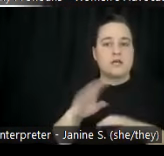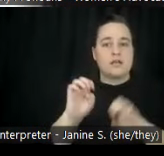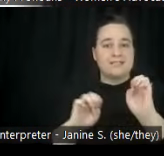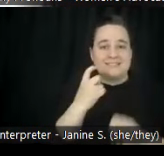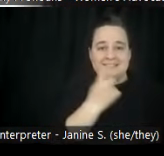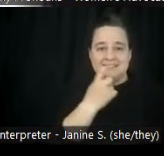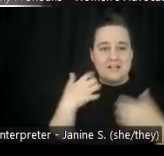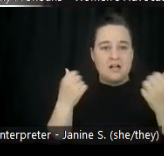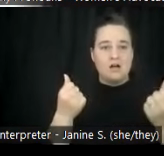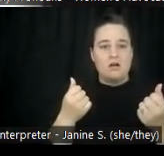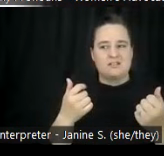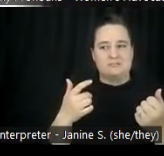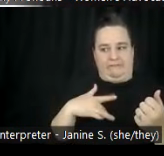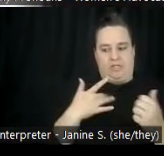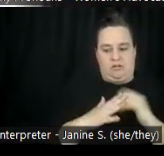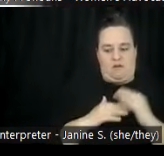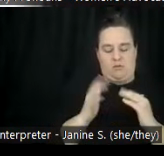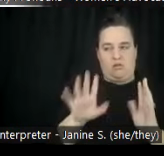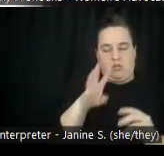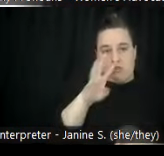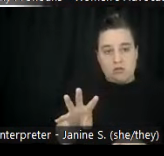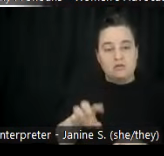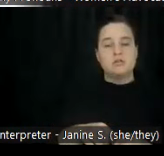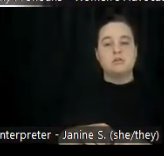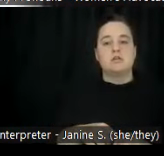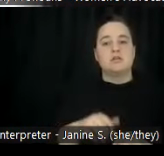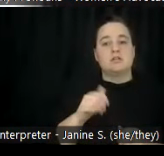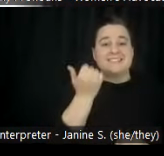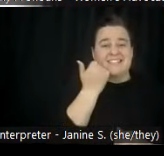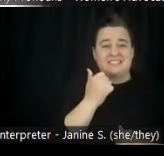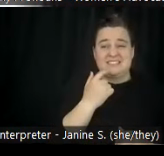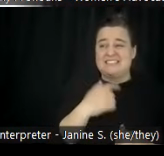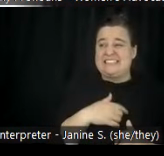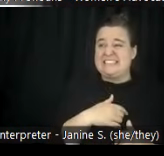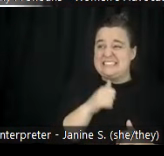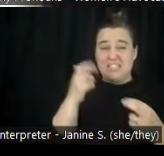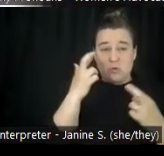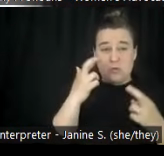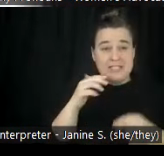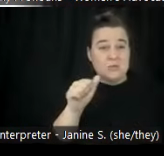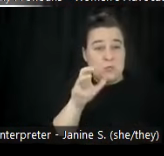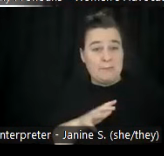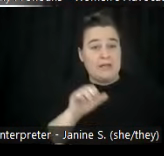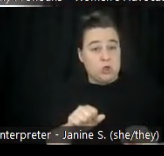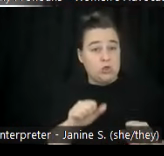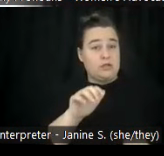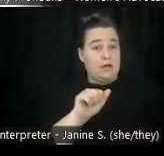health. It made her uncomfortable. She shared that she hadn't really realized that women could be abusive or that men could experience abuse. And it kind of